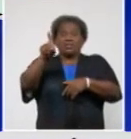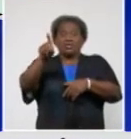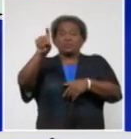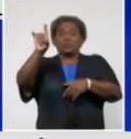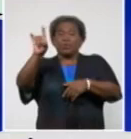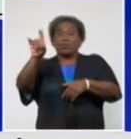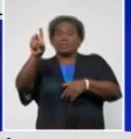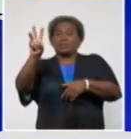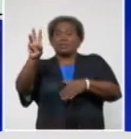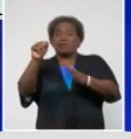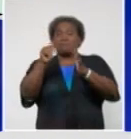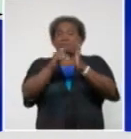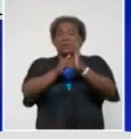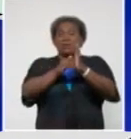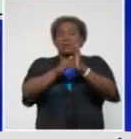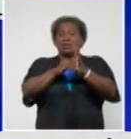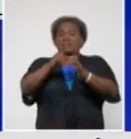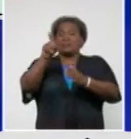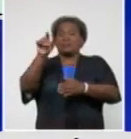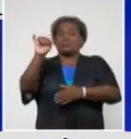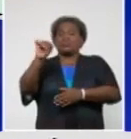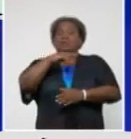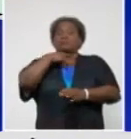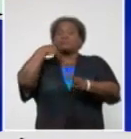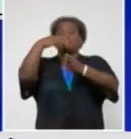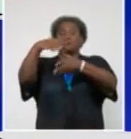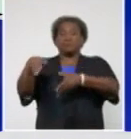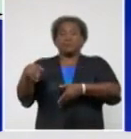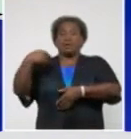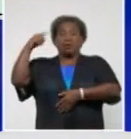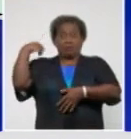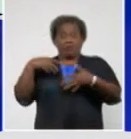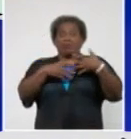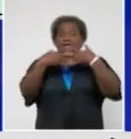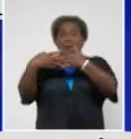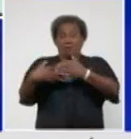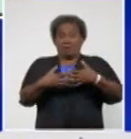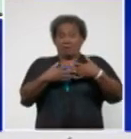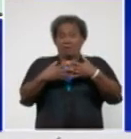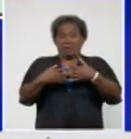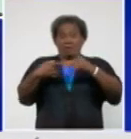1,227 occurred yesterday. India follows with